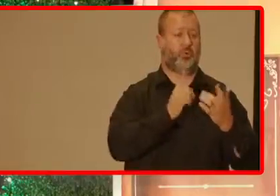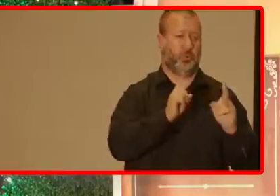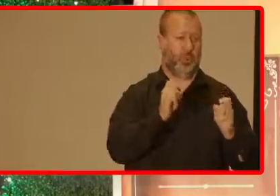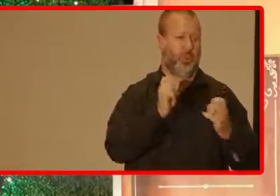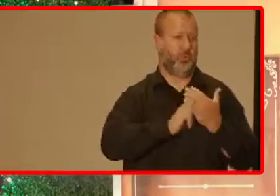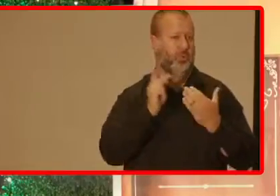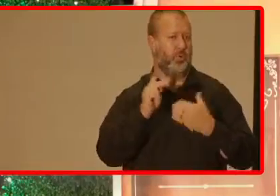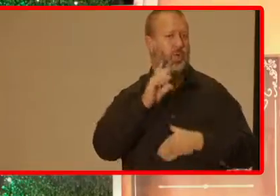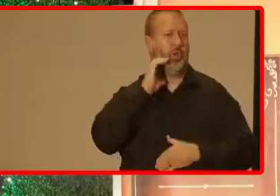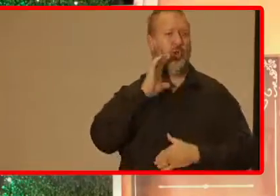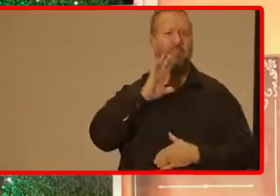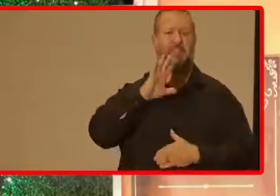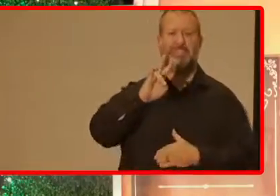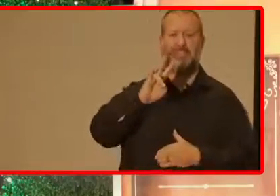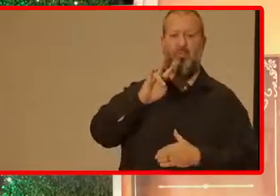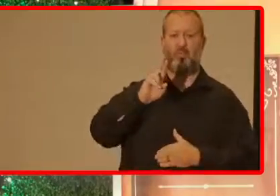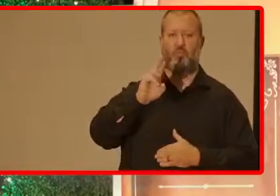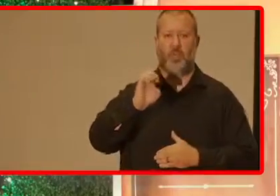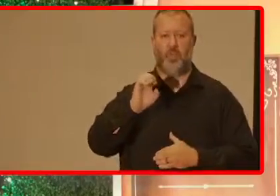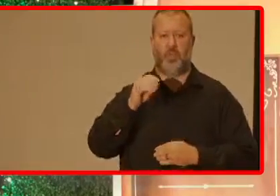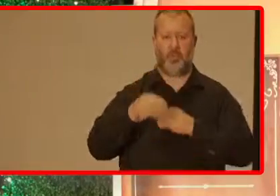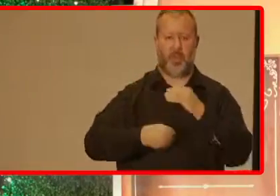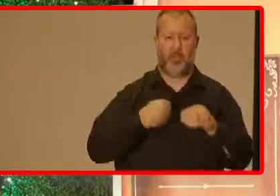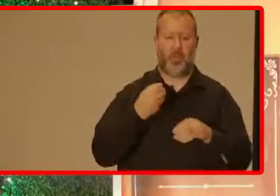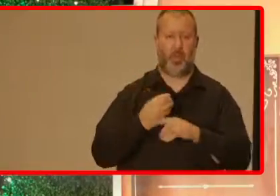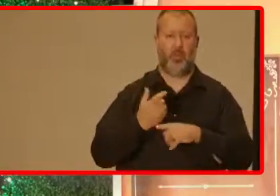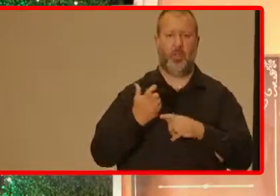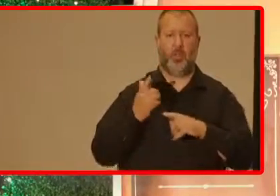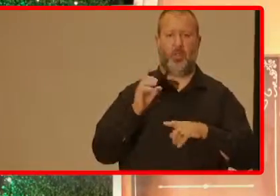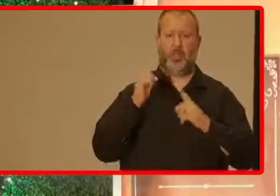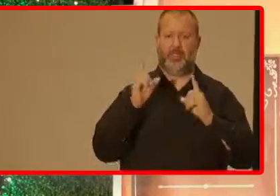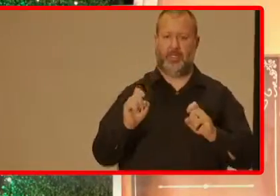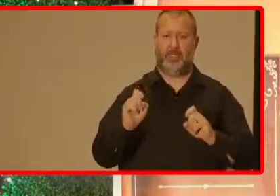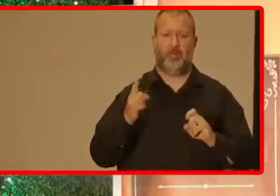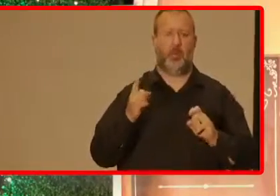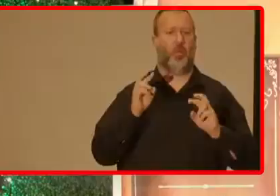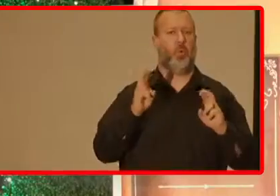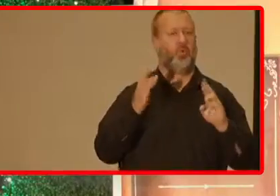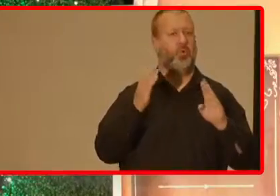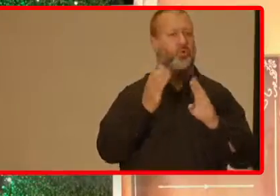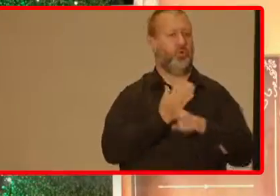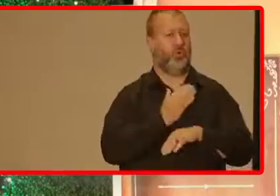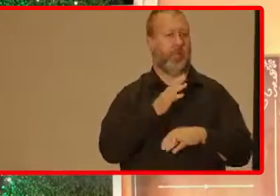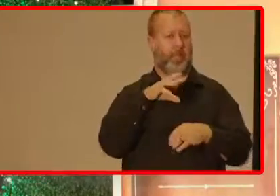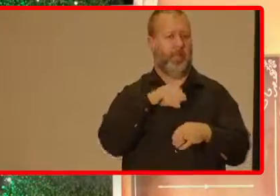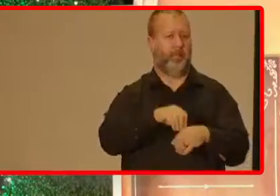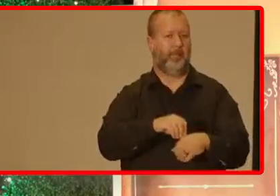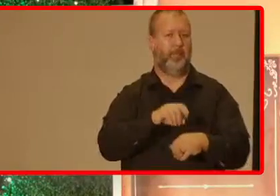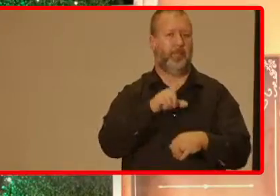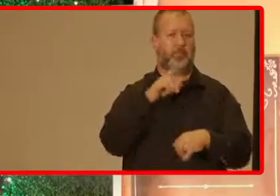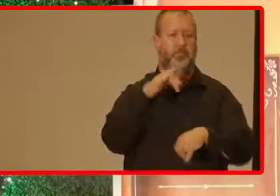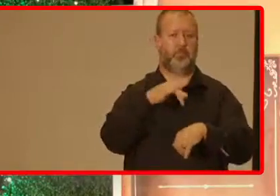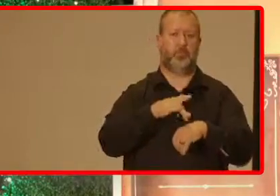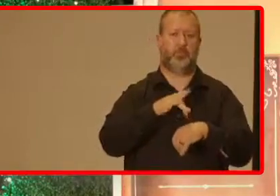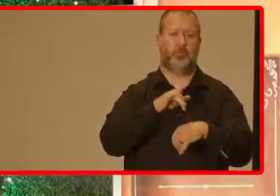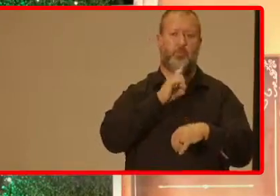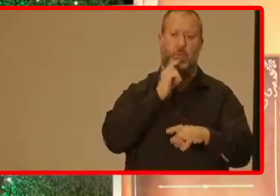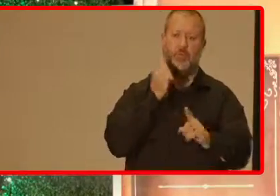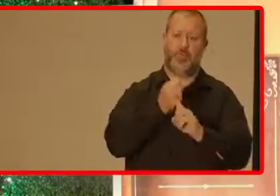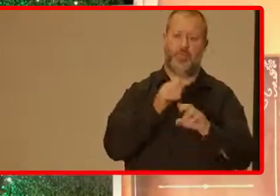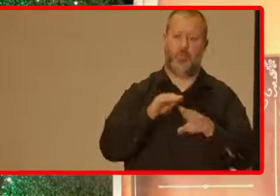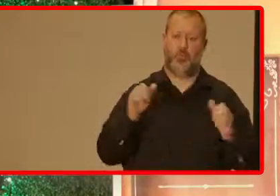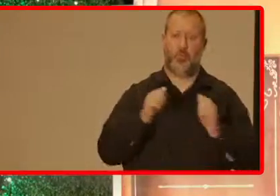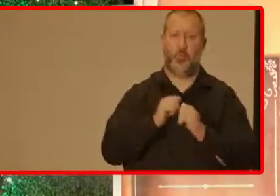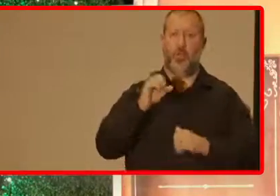for 57 rare metabolic and genetic conditions with the hopes of early intervention to make a real impact on these children with these rare